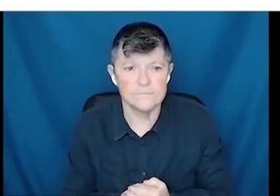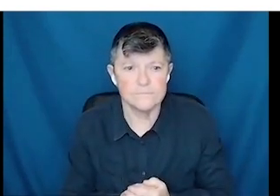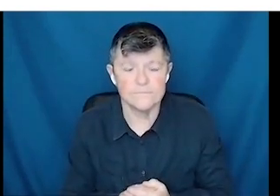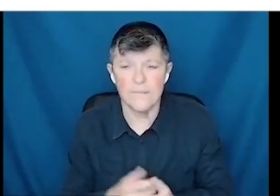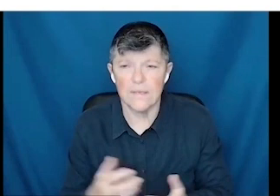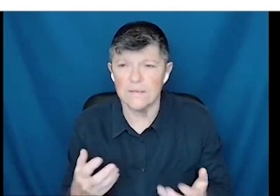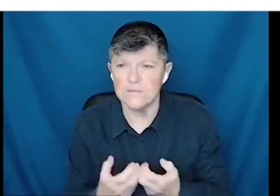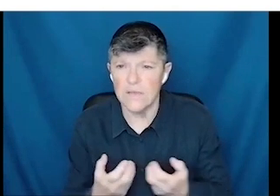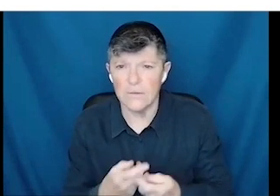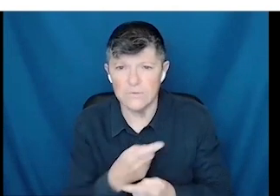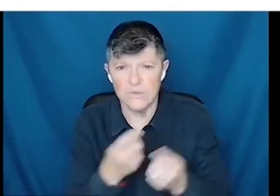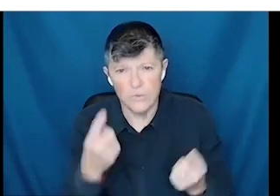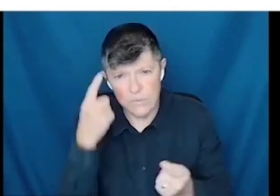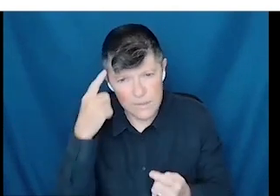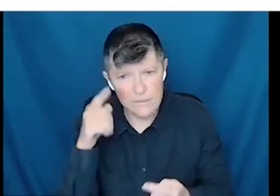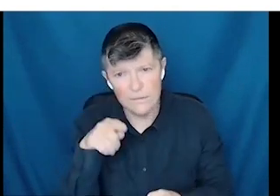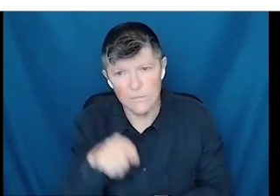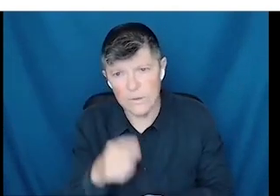this could be improved?